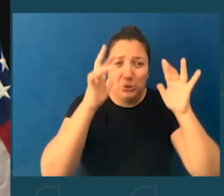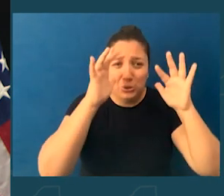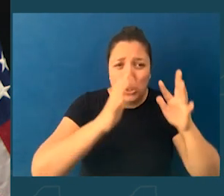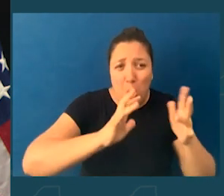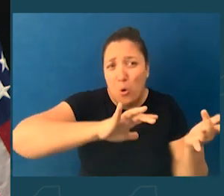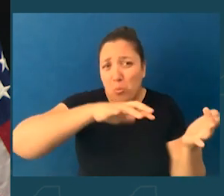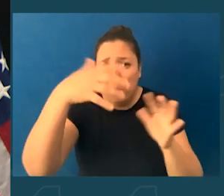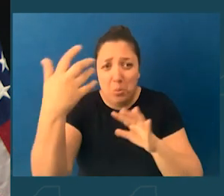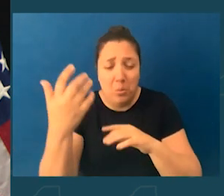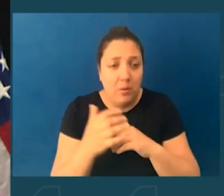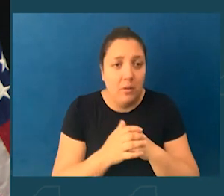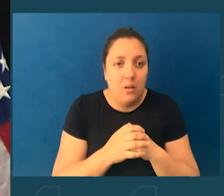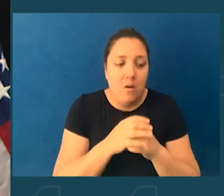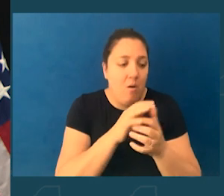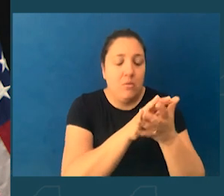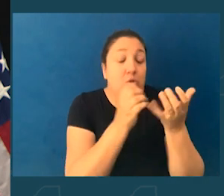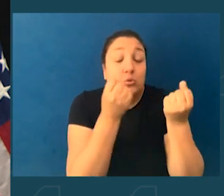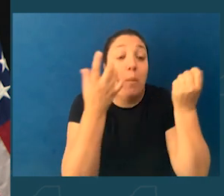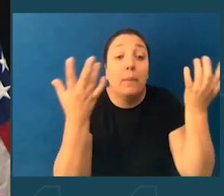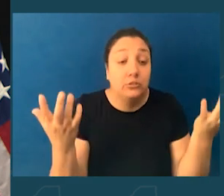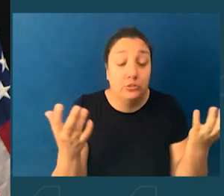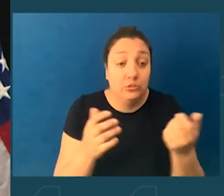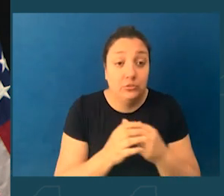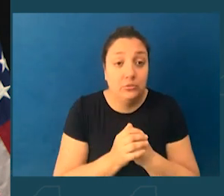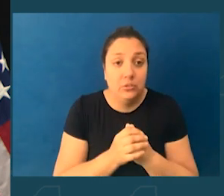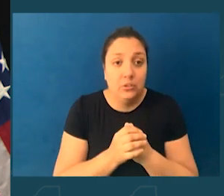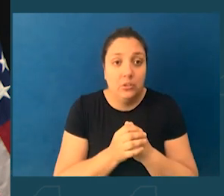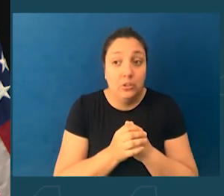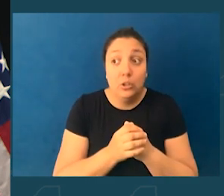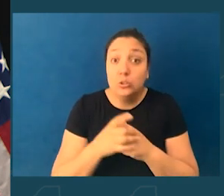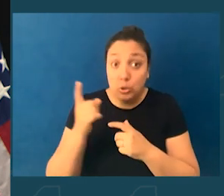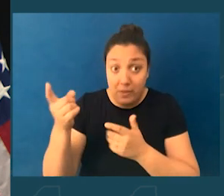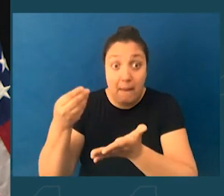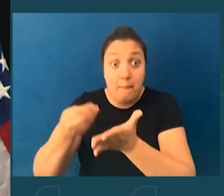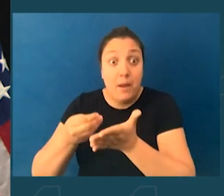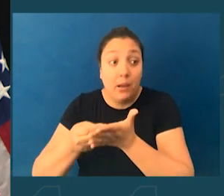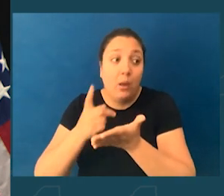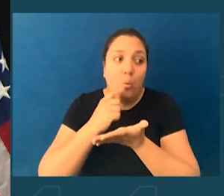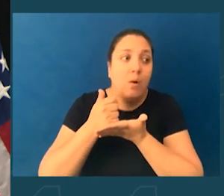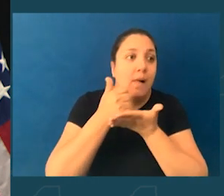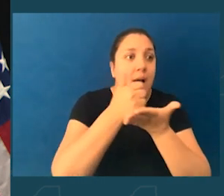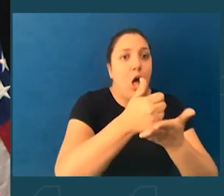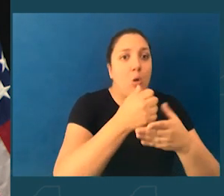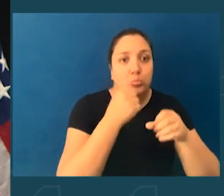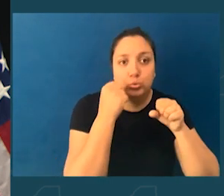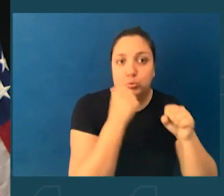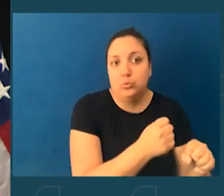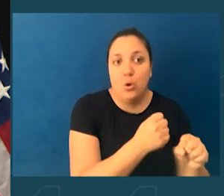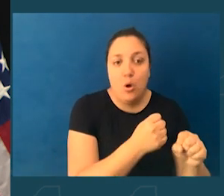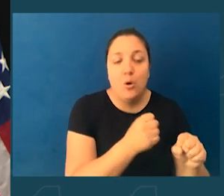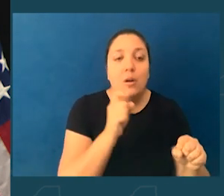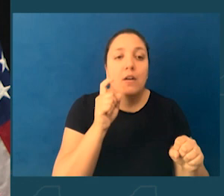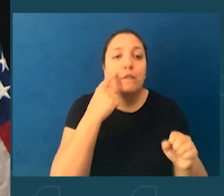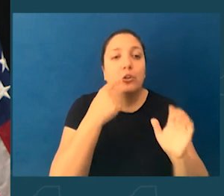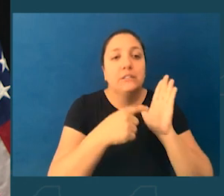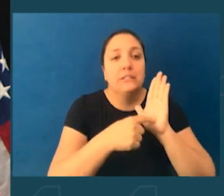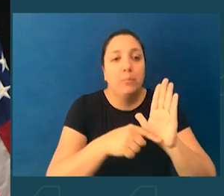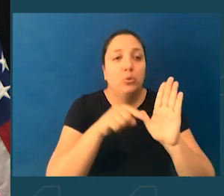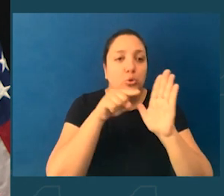teams, expanded mental health community and school-based services, and strengthened suicide prevention programs for those most at